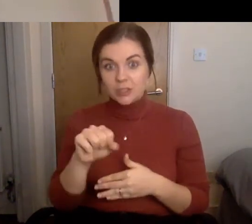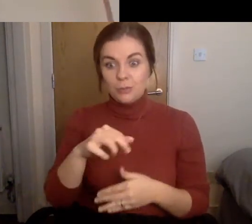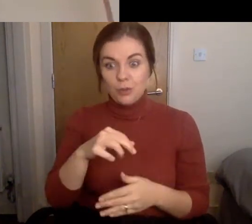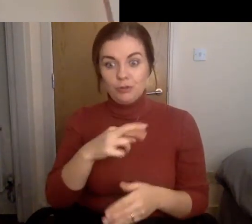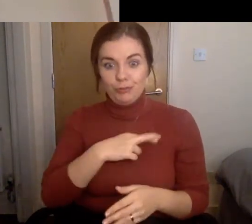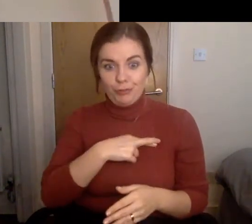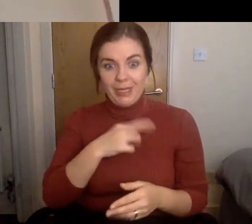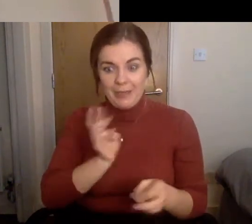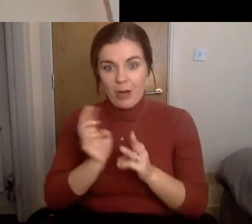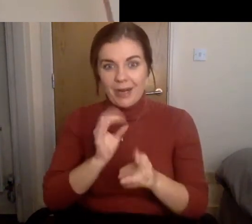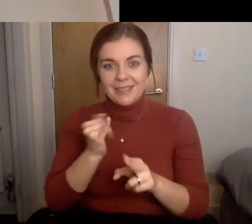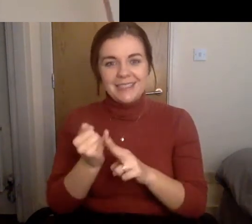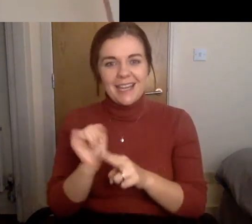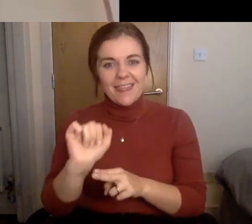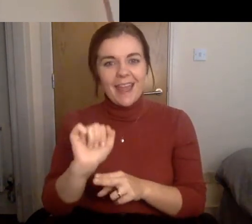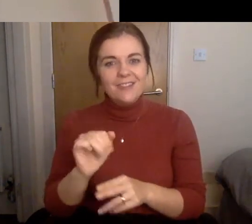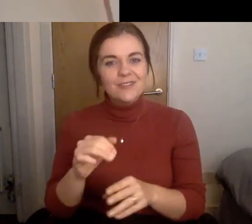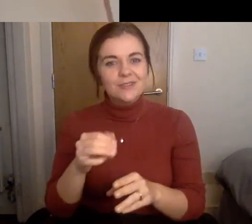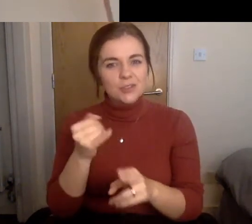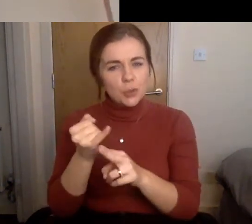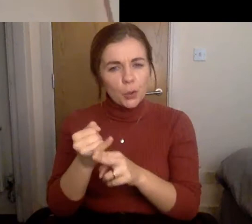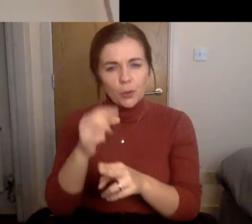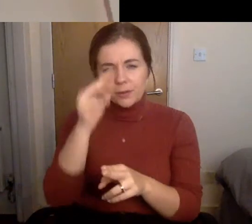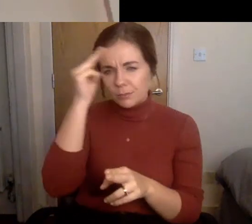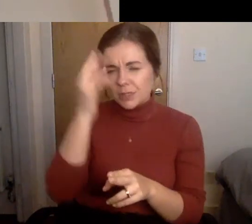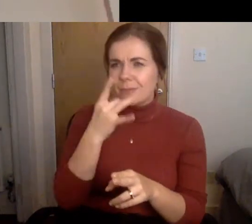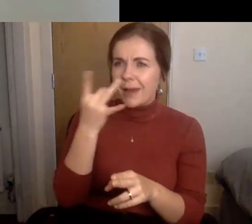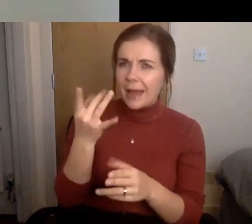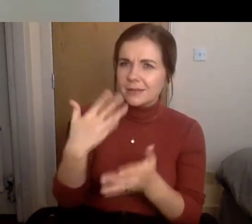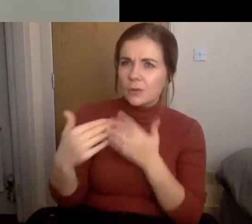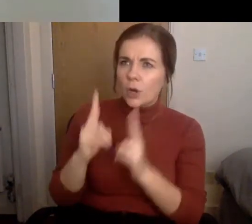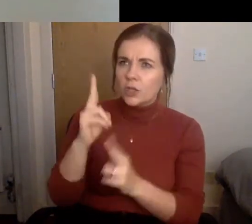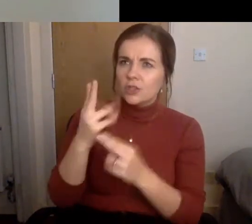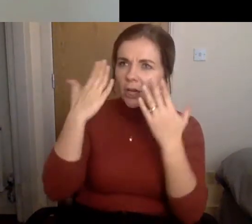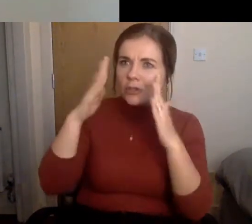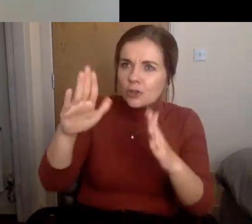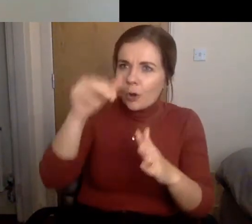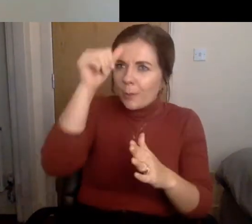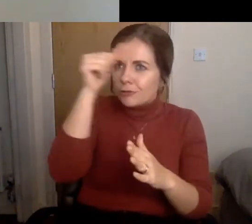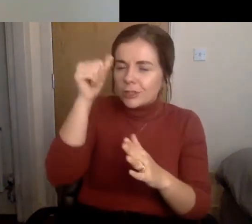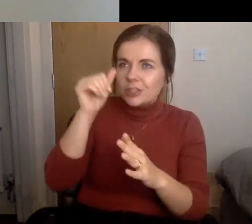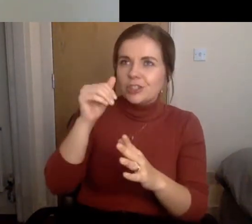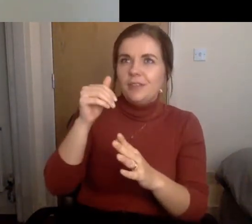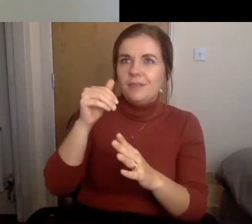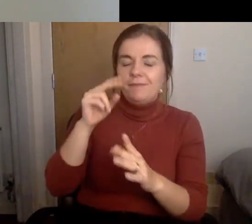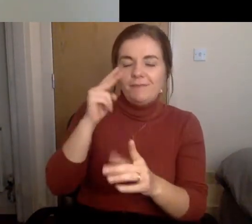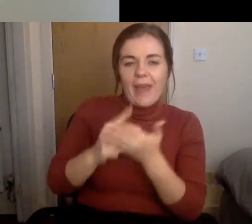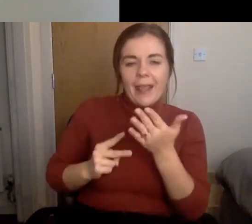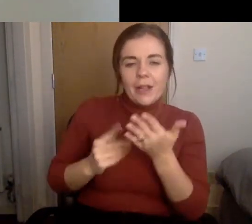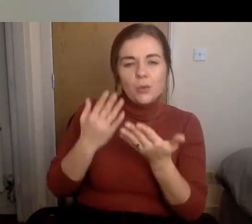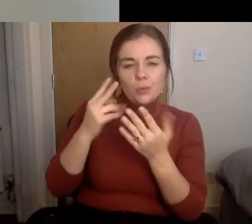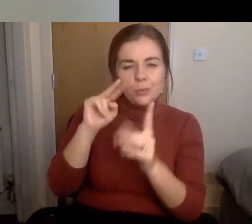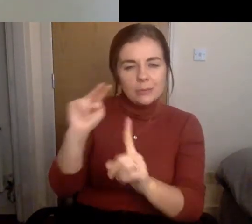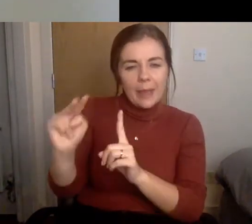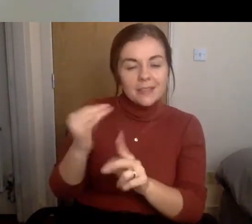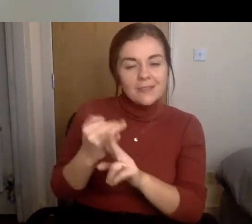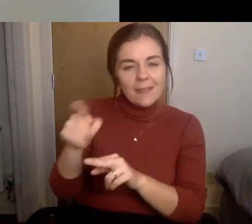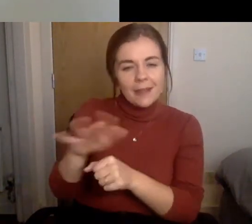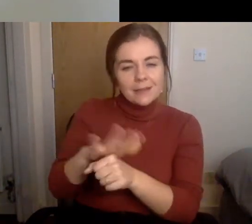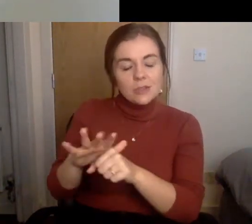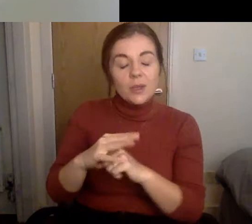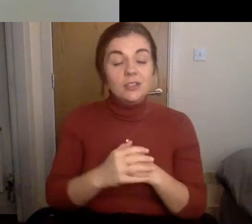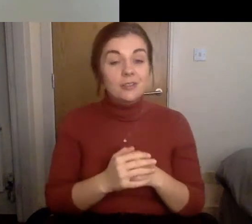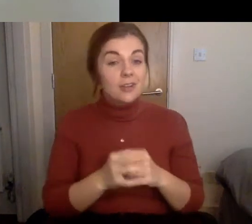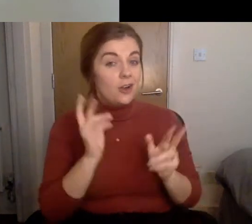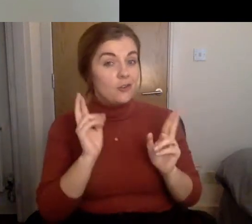school. I think that kind of manifests itself in RE, yeah. Totally. And it's one of the, I'd use the ethos daily